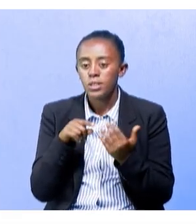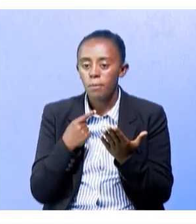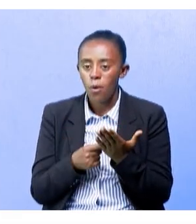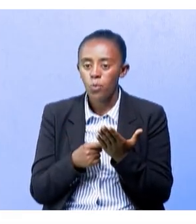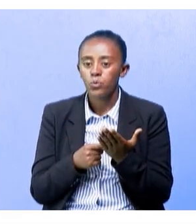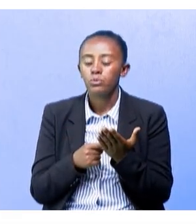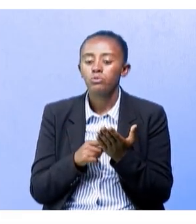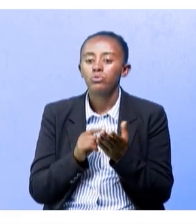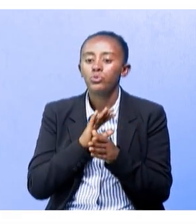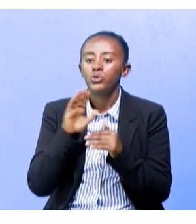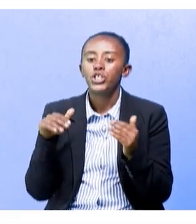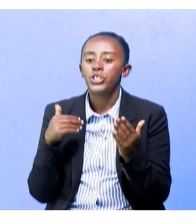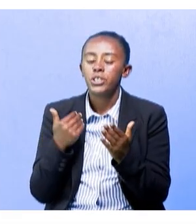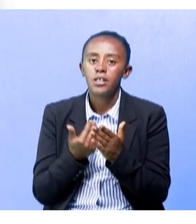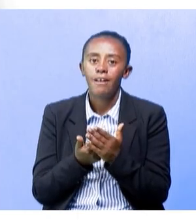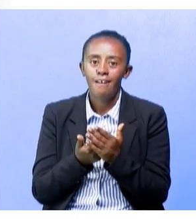general